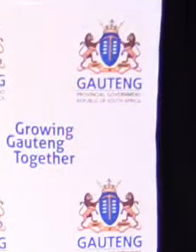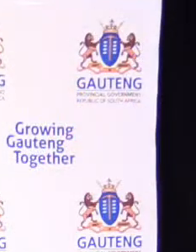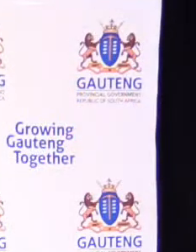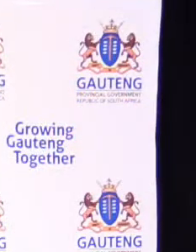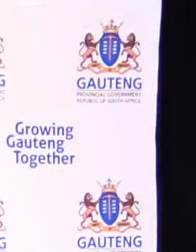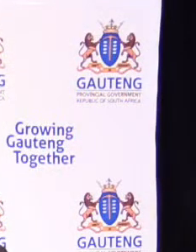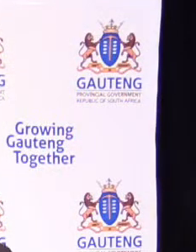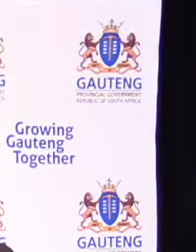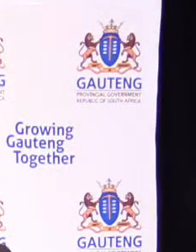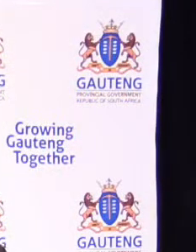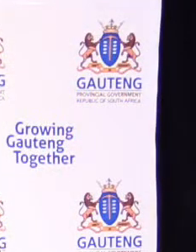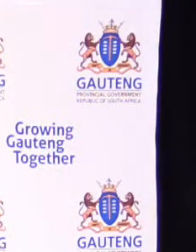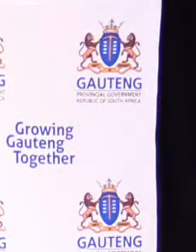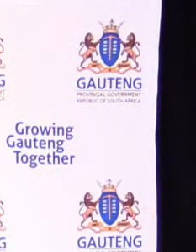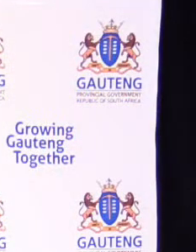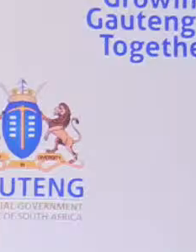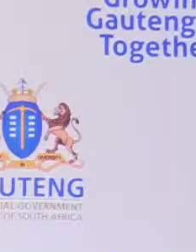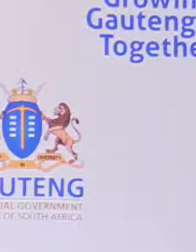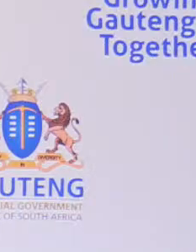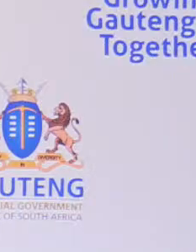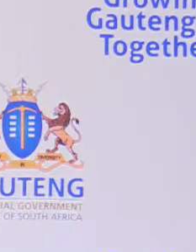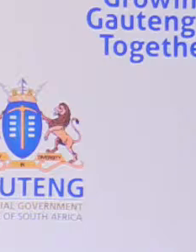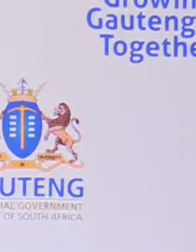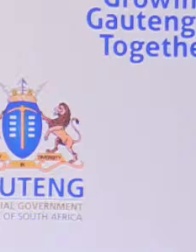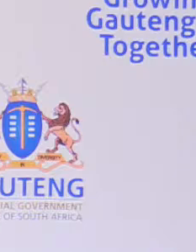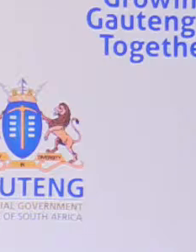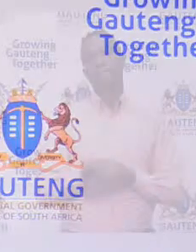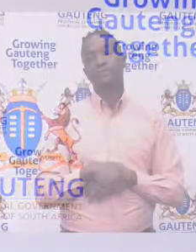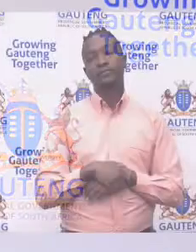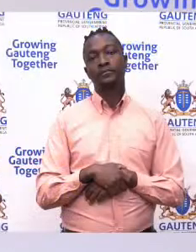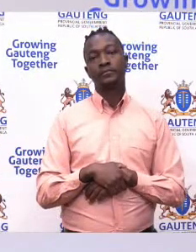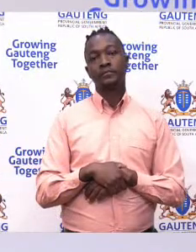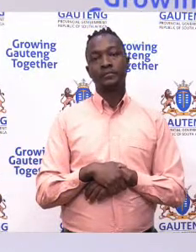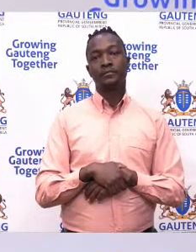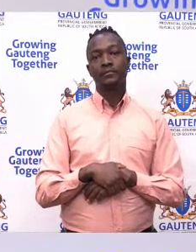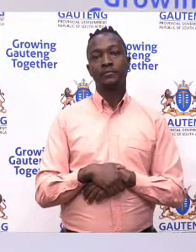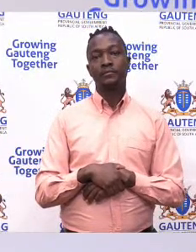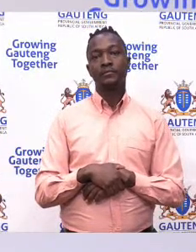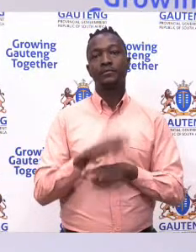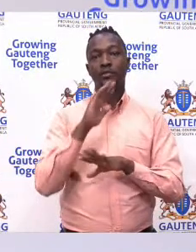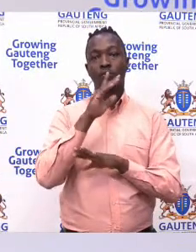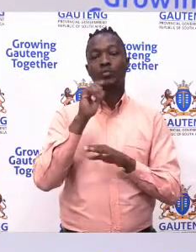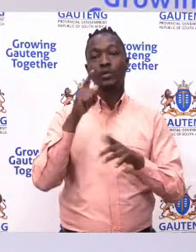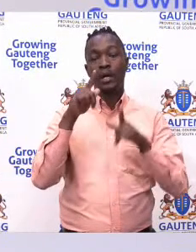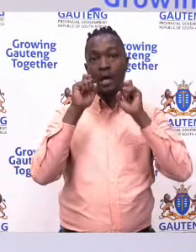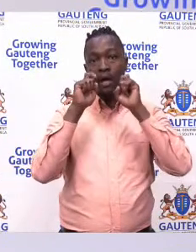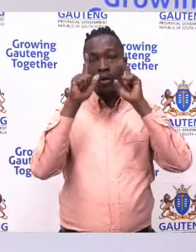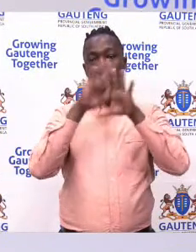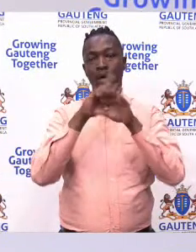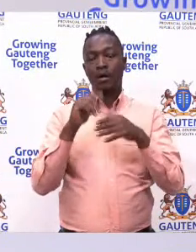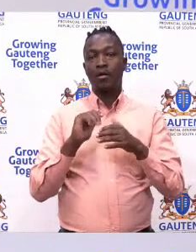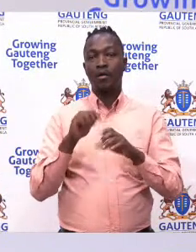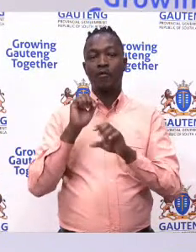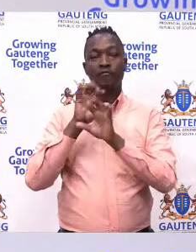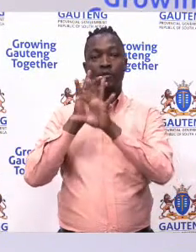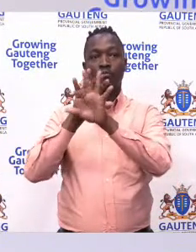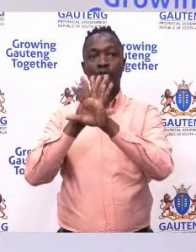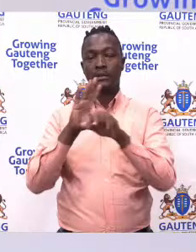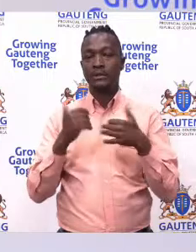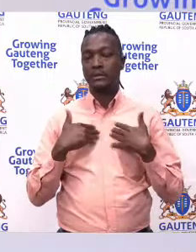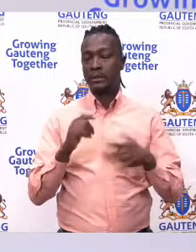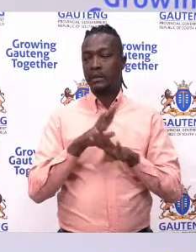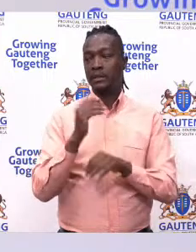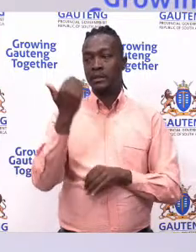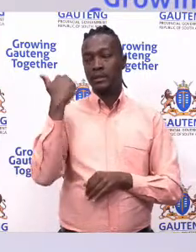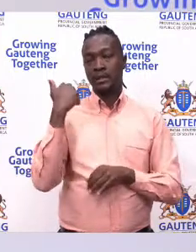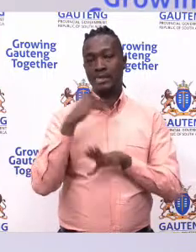Thank you. Thank you for the questions. We are well aware of the protest. It started yesterday